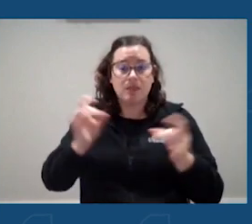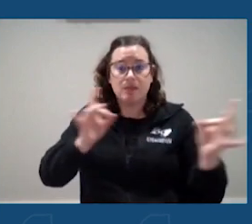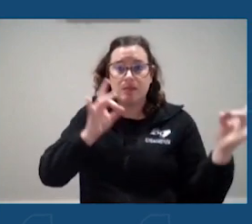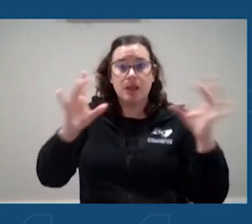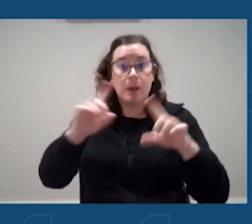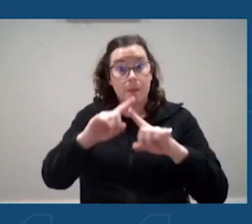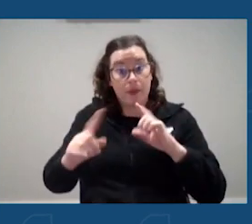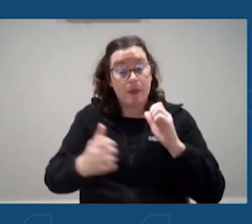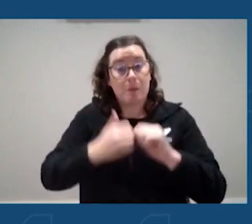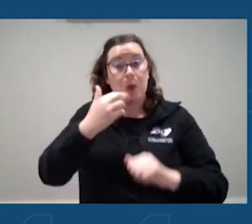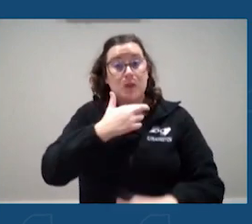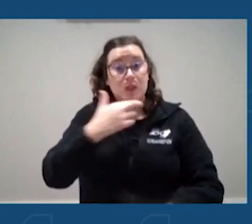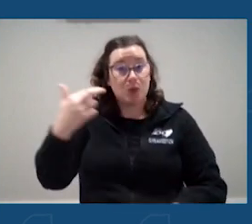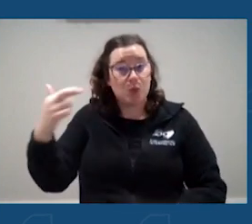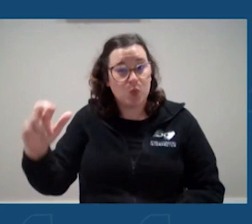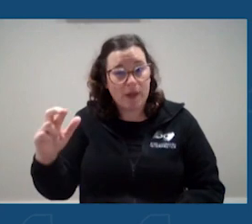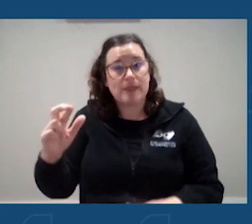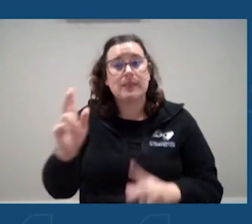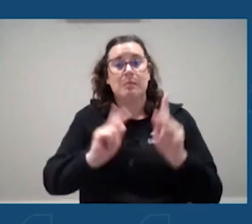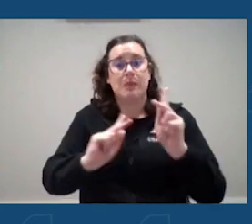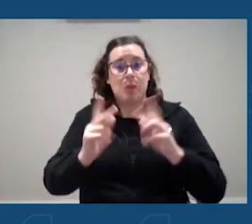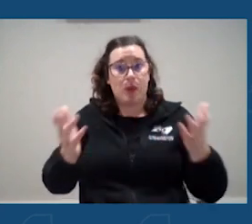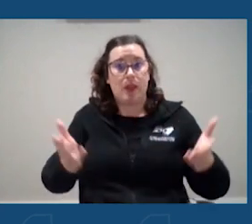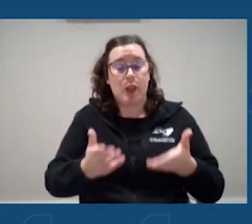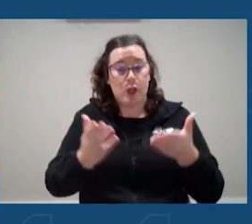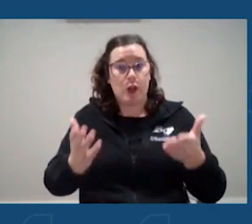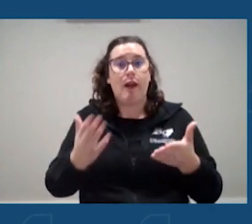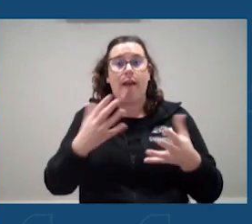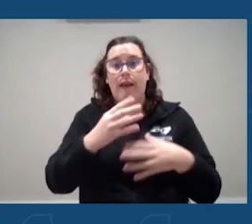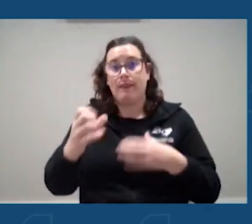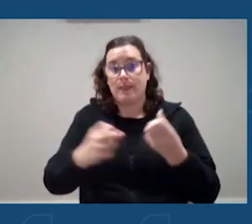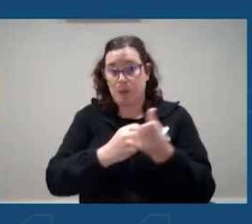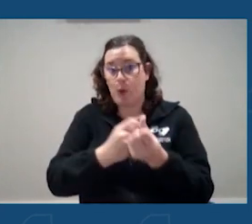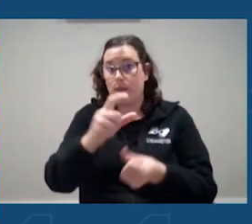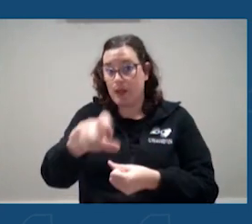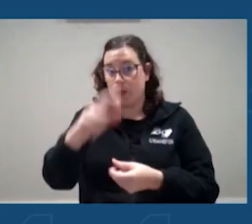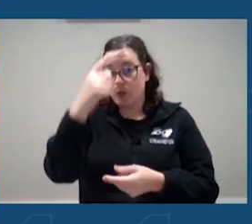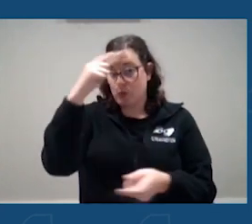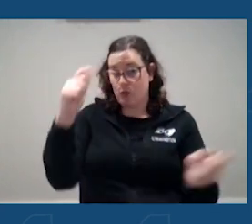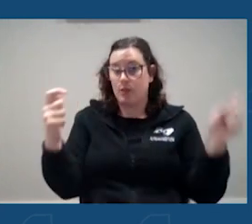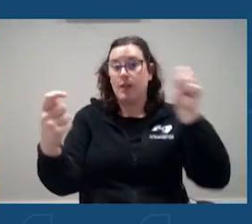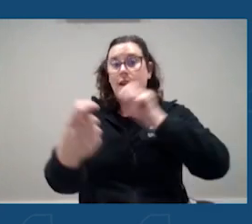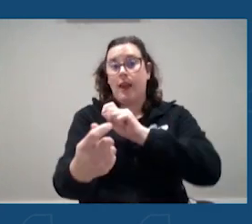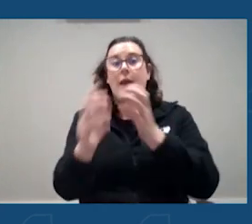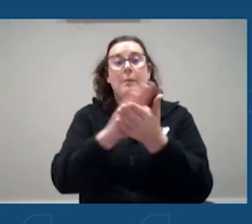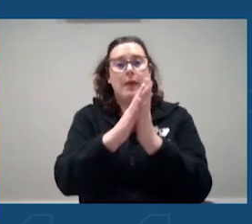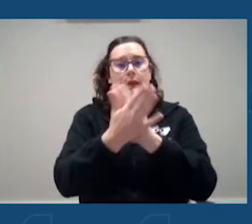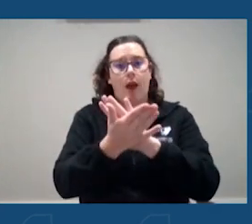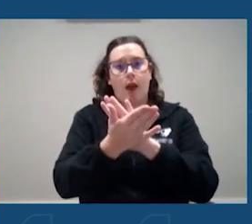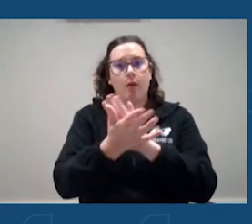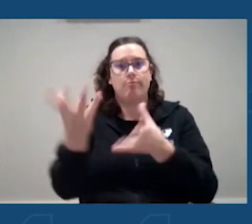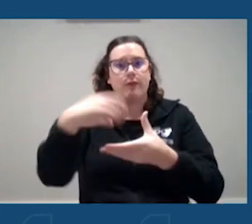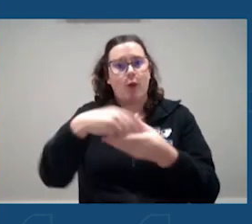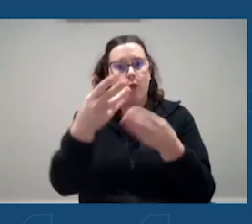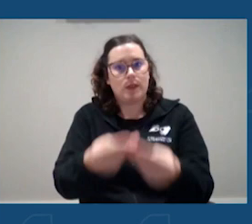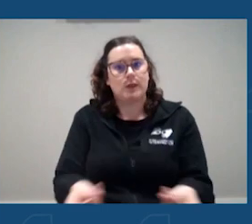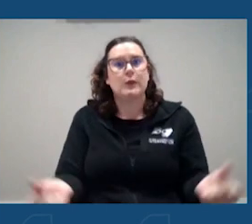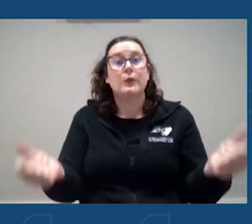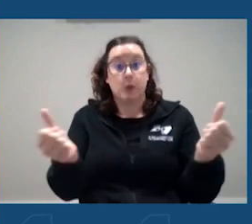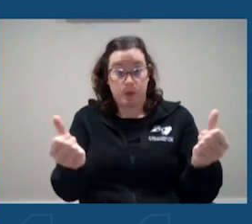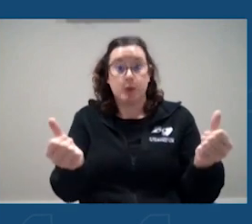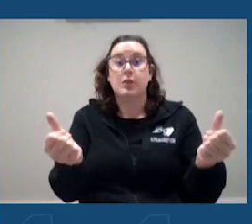the tools and supportive services they need to change their mindsets and become part of the solution. In the